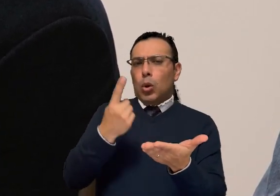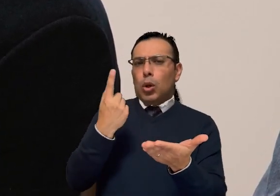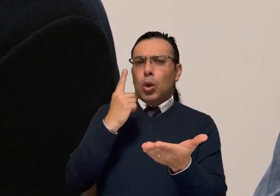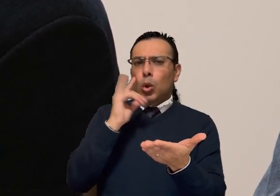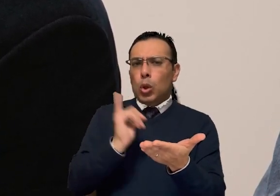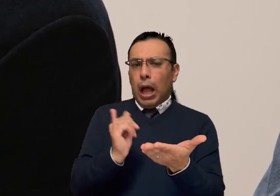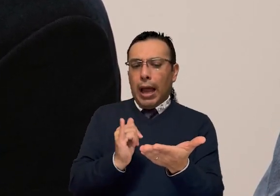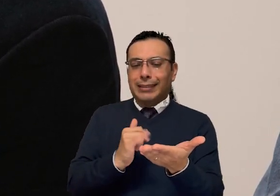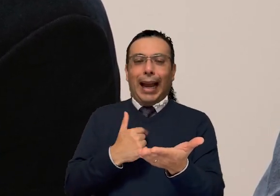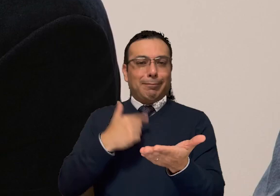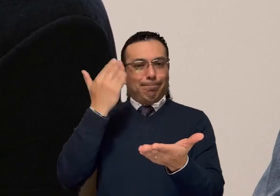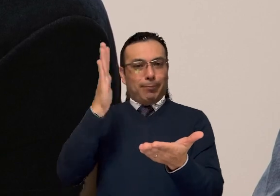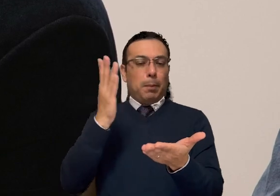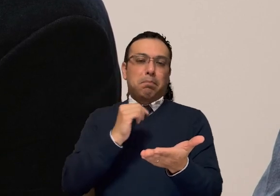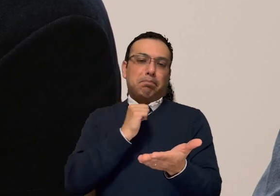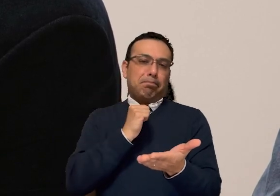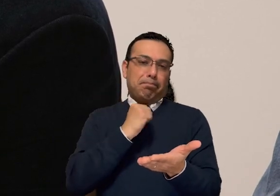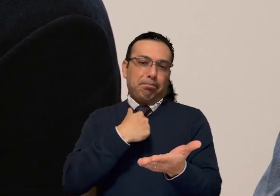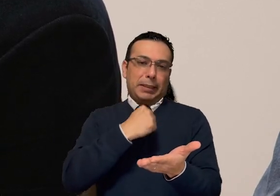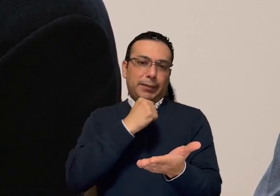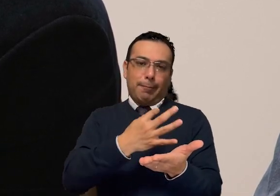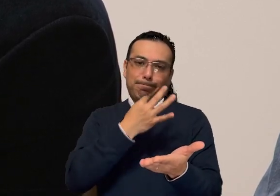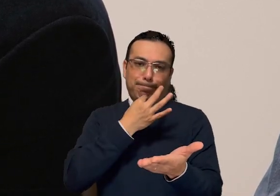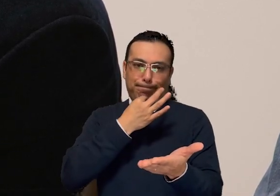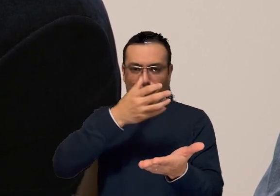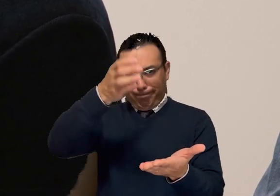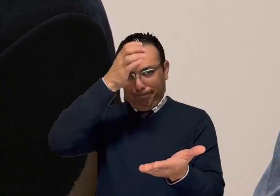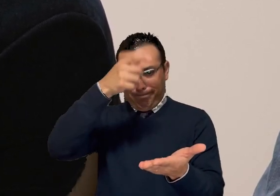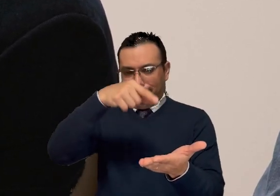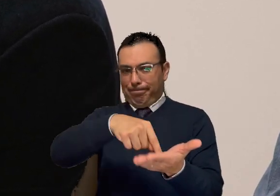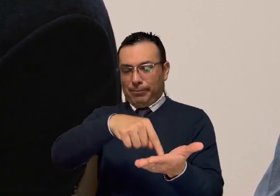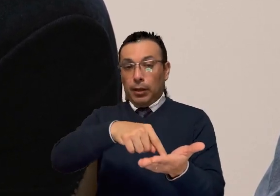types of contracts for different phases of the project for different aspects.